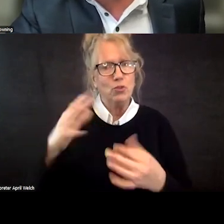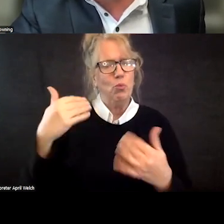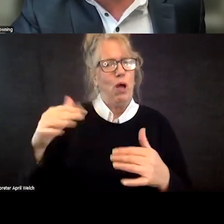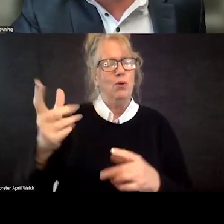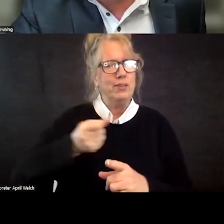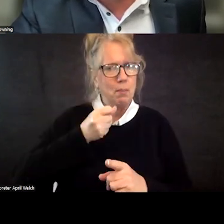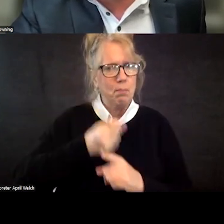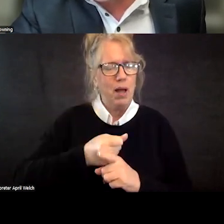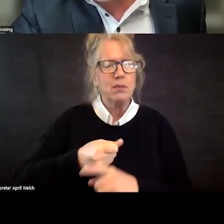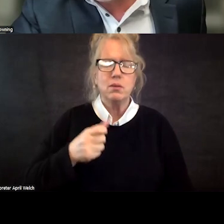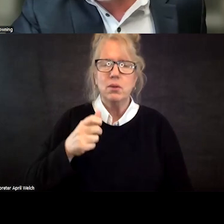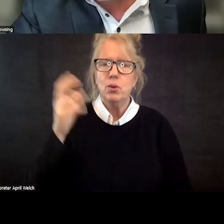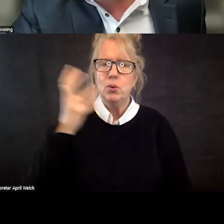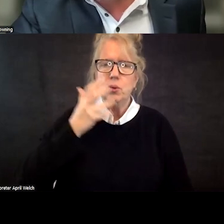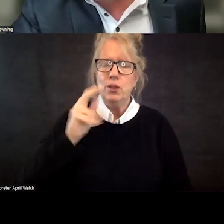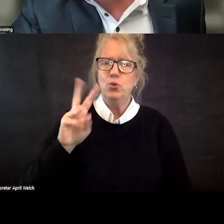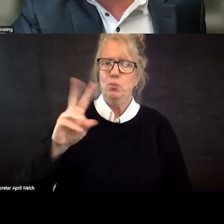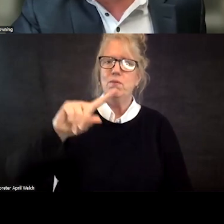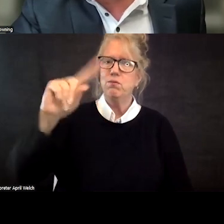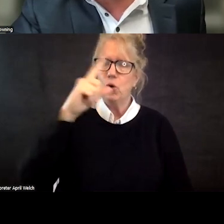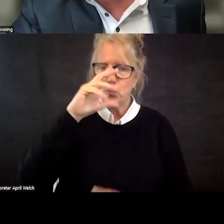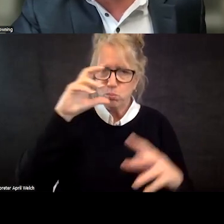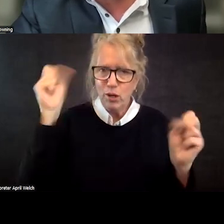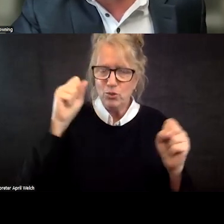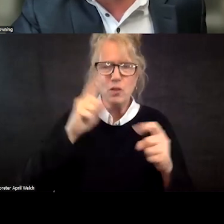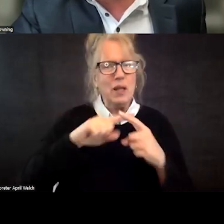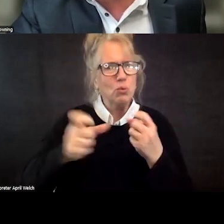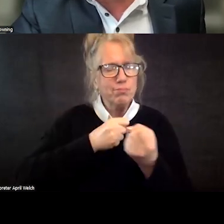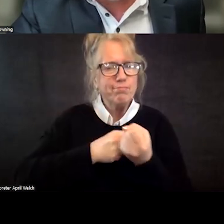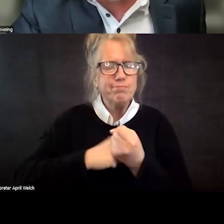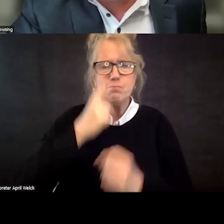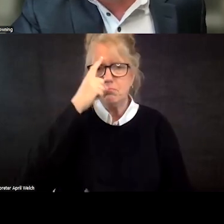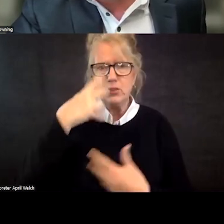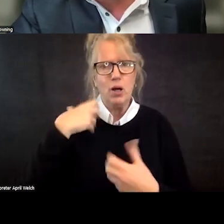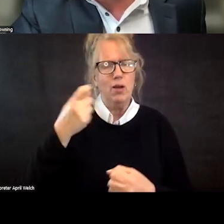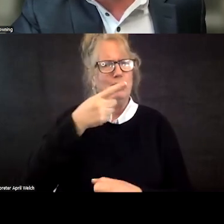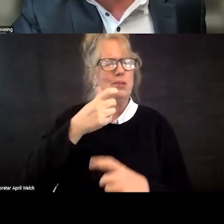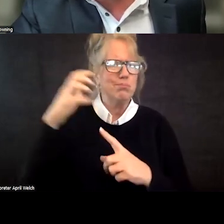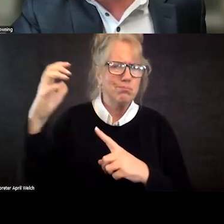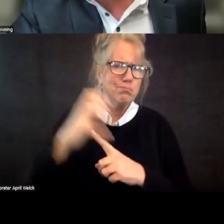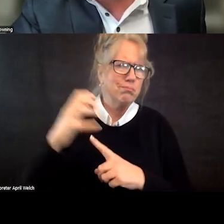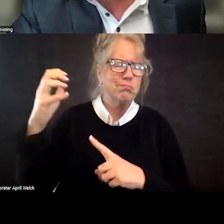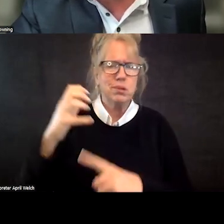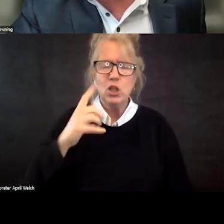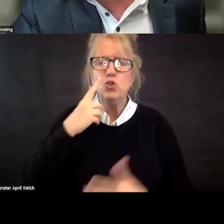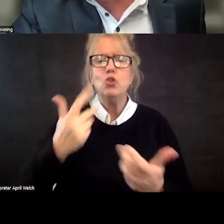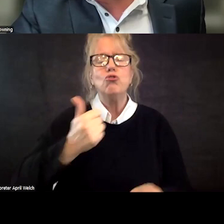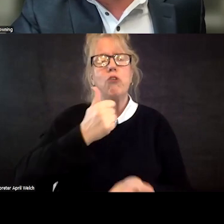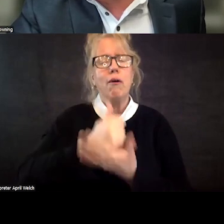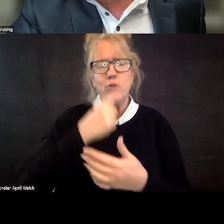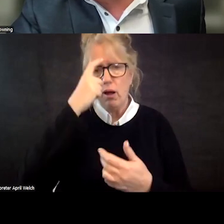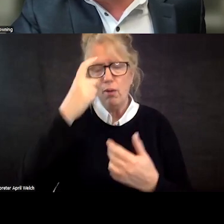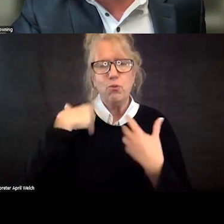in the news as being the first president to do a commission on mental health, and was a champion for advancing mental health